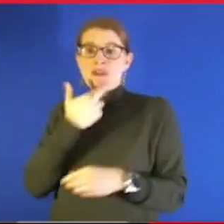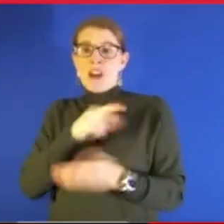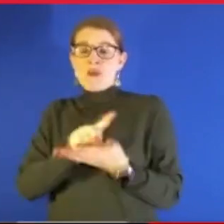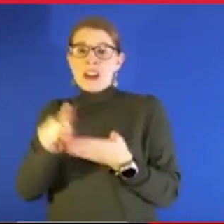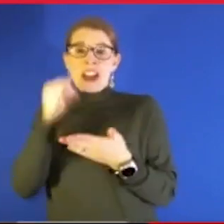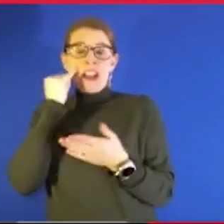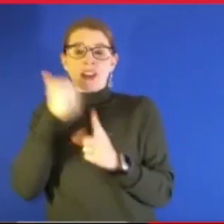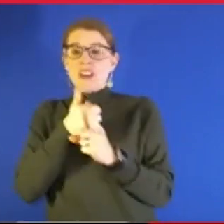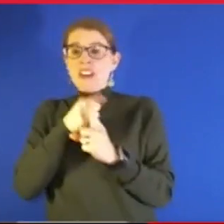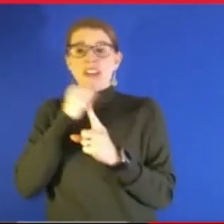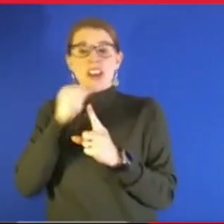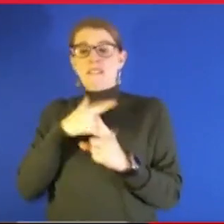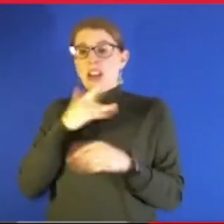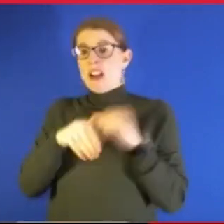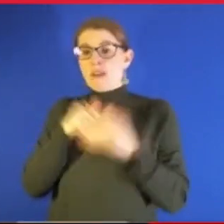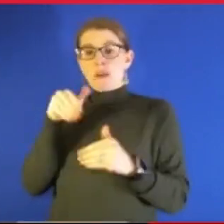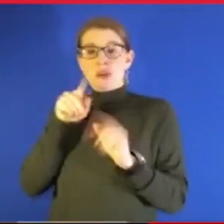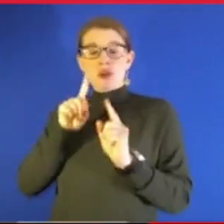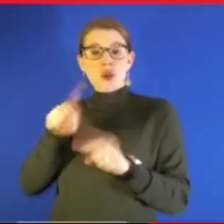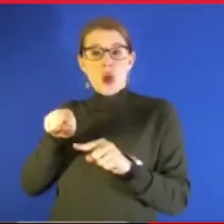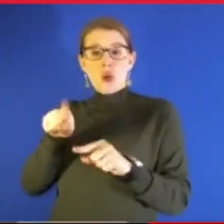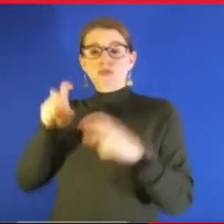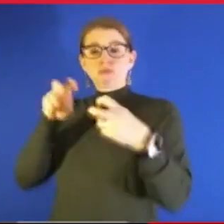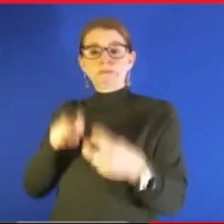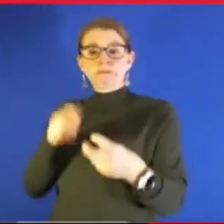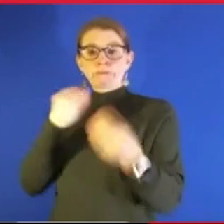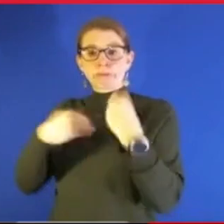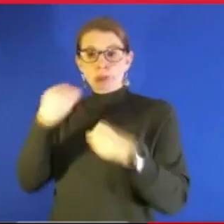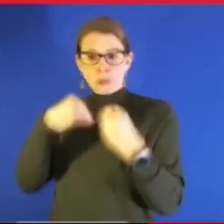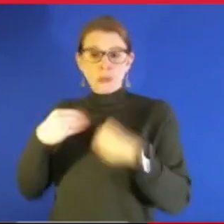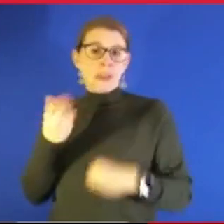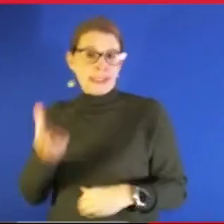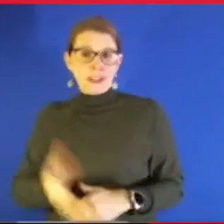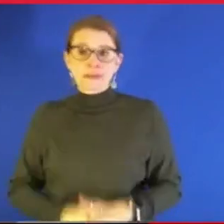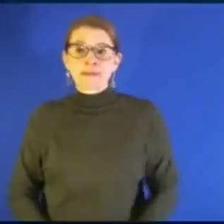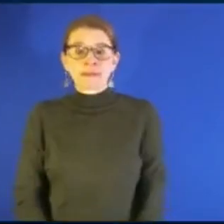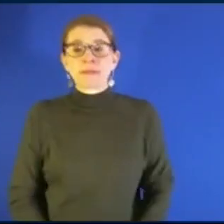to go out there and have a dinner at the restaurant itself.